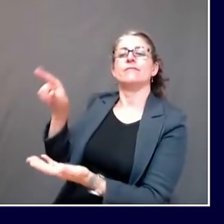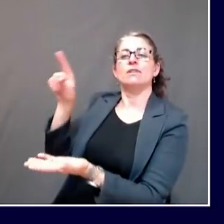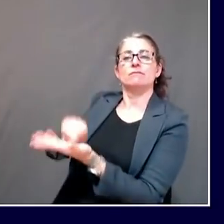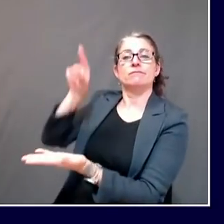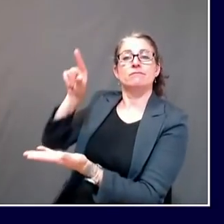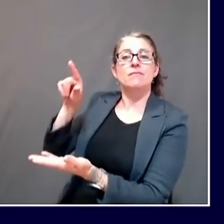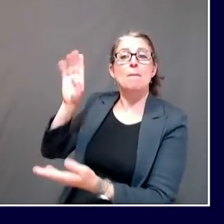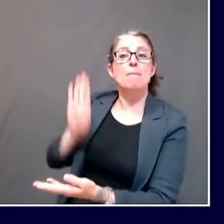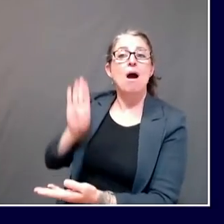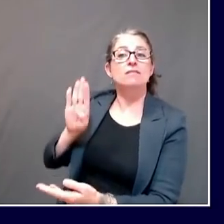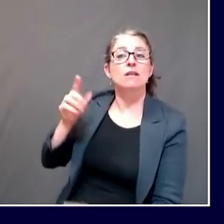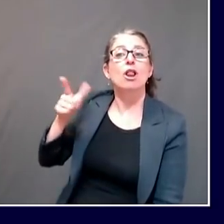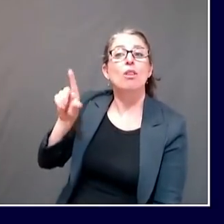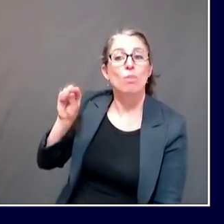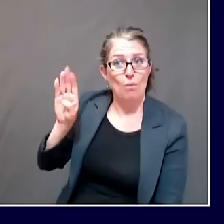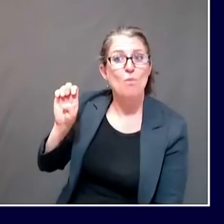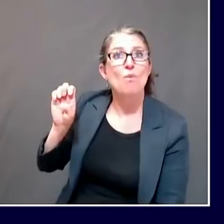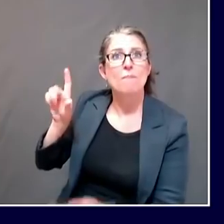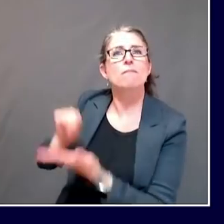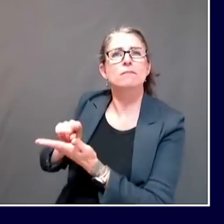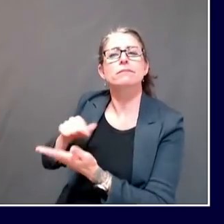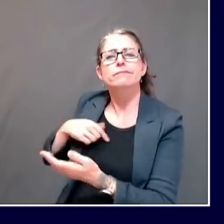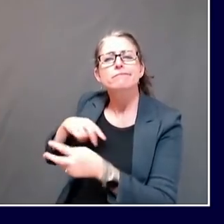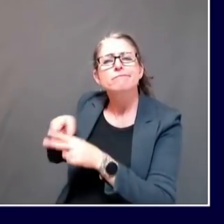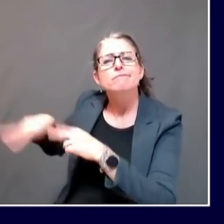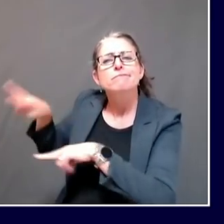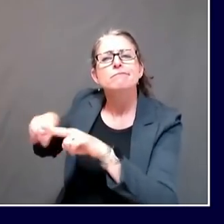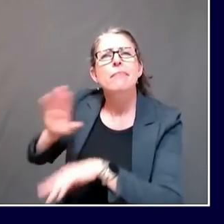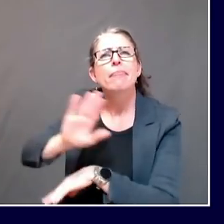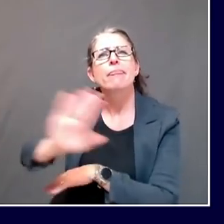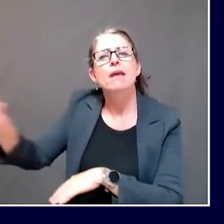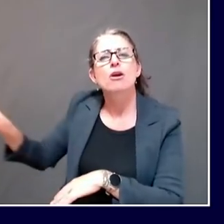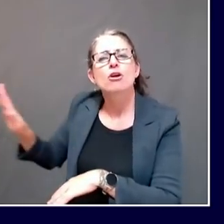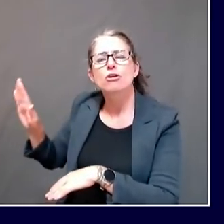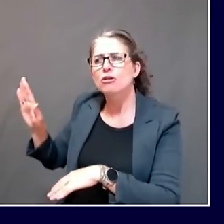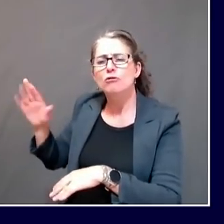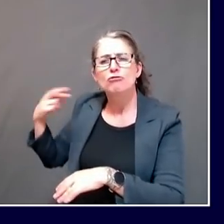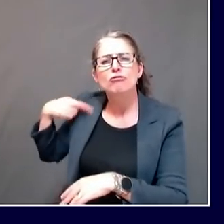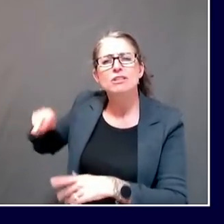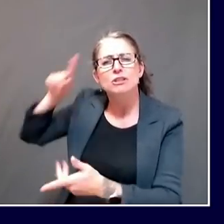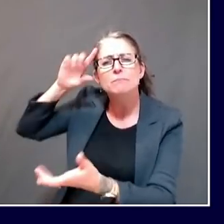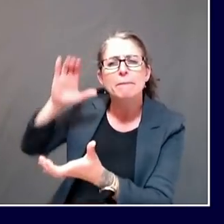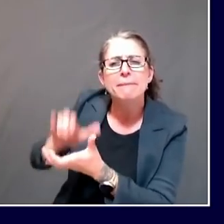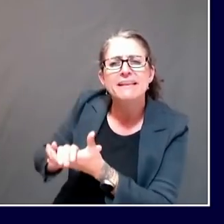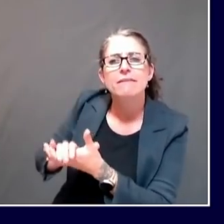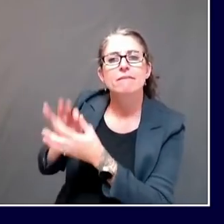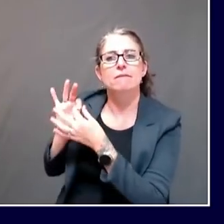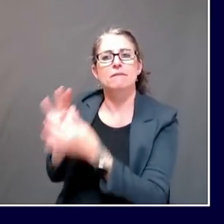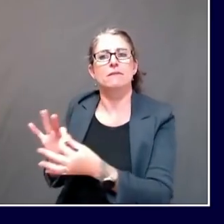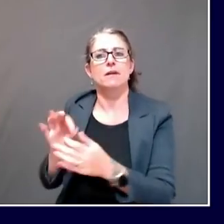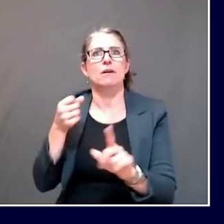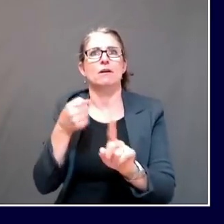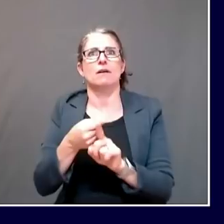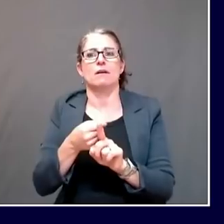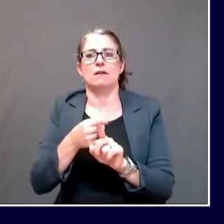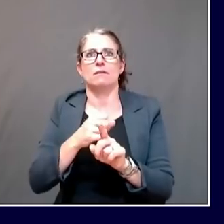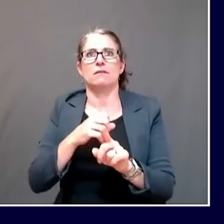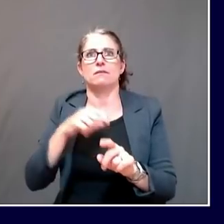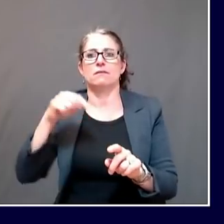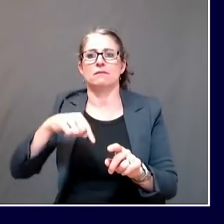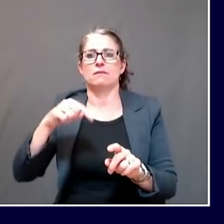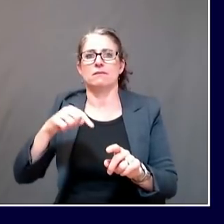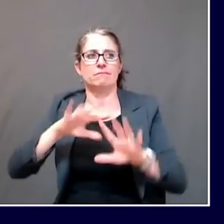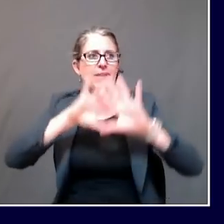faiths who said, in support of the public health recommendations and restrictions that have been imposed that